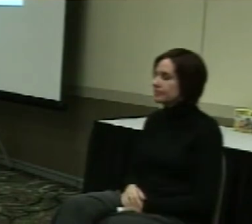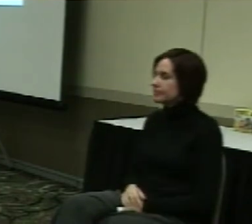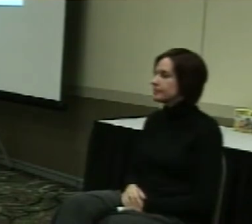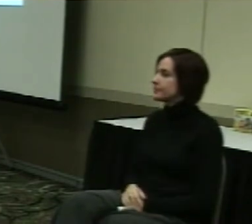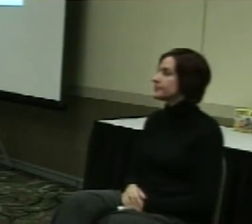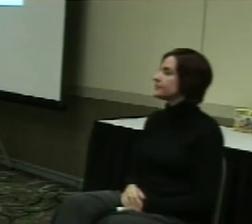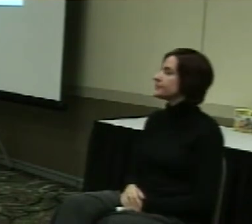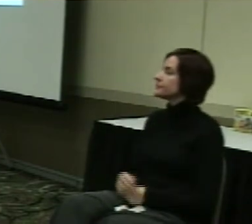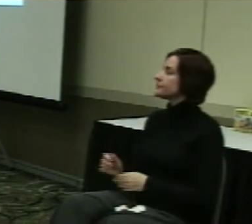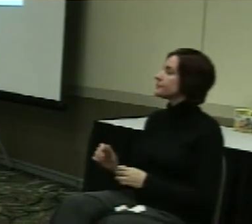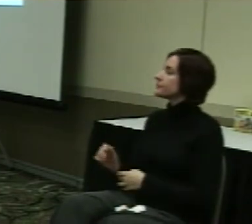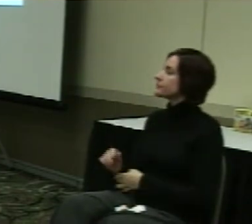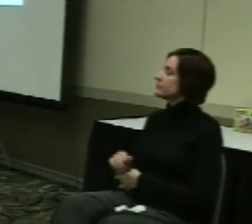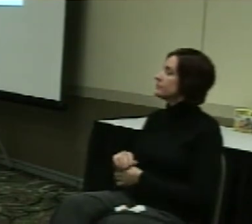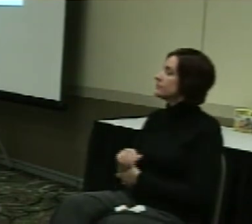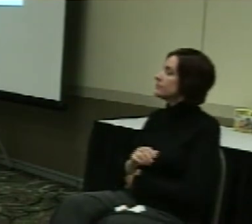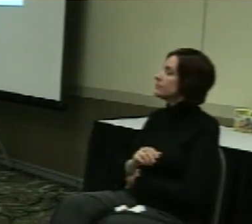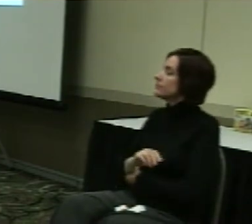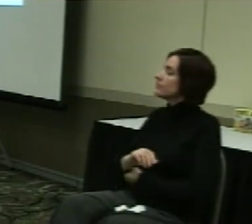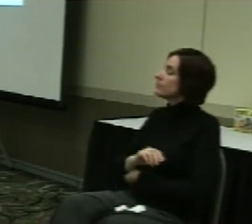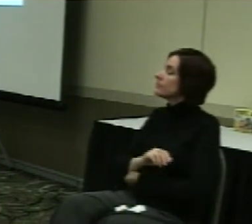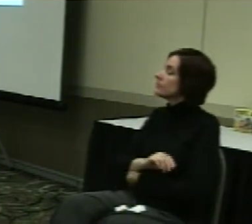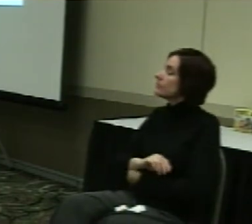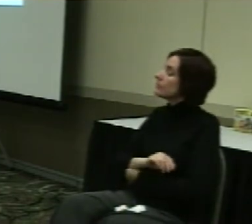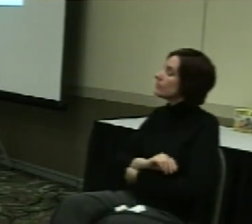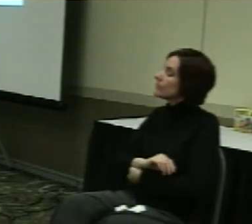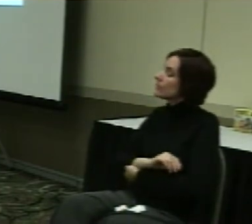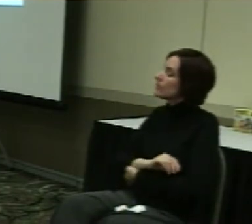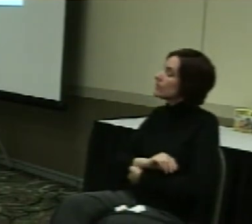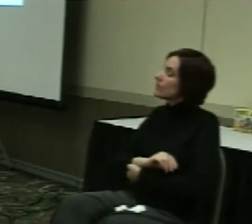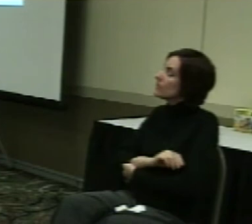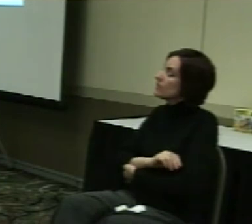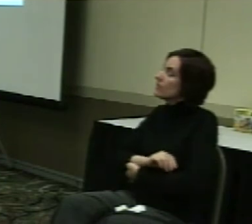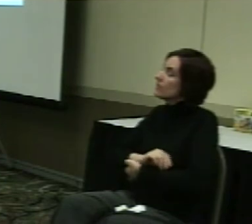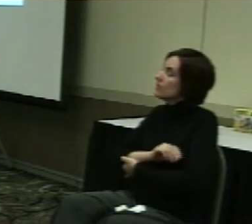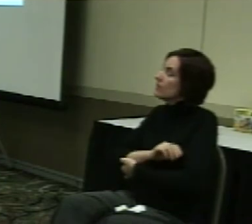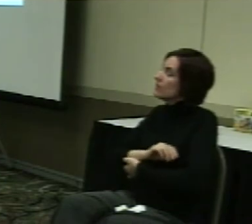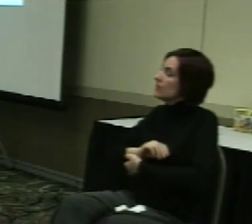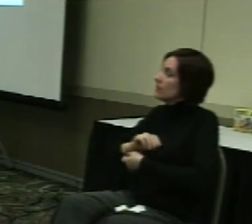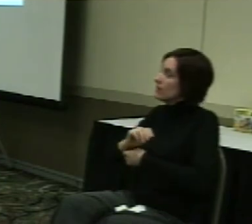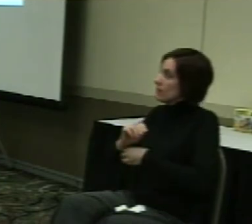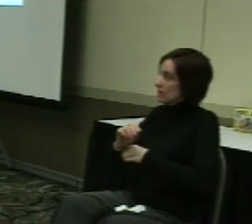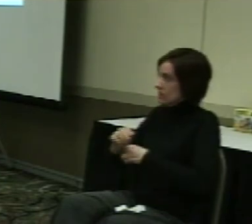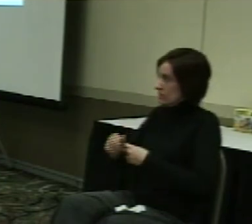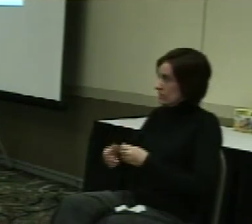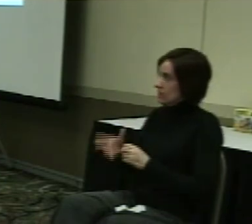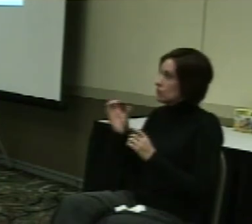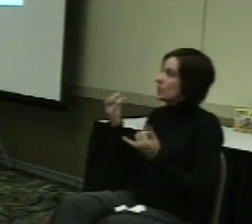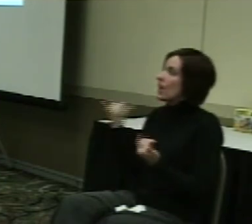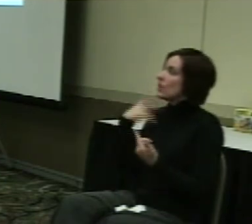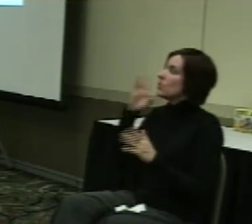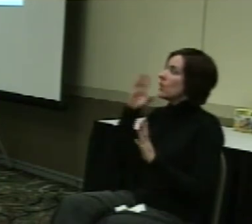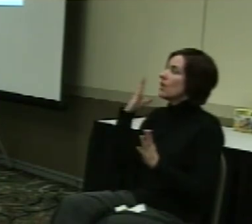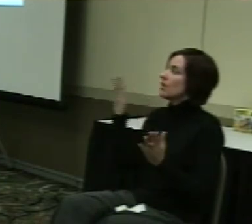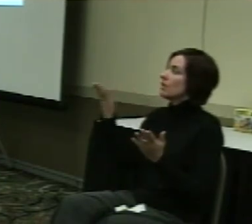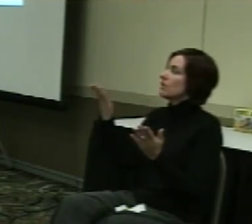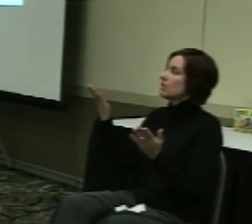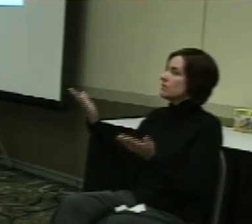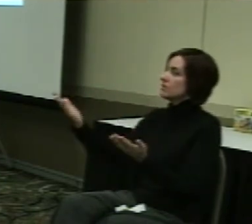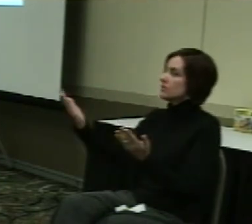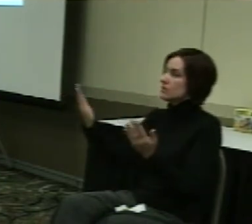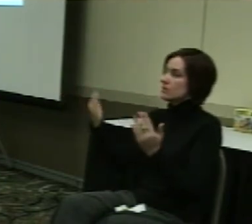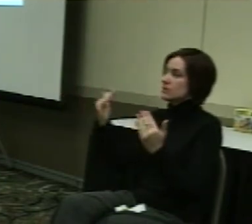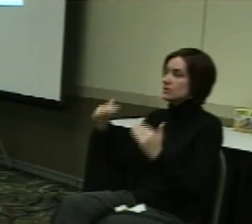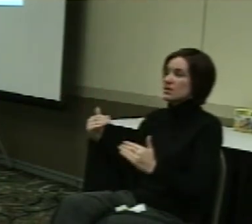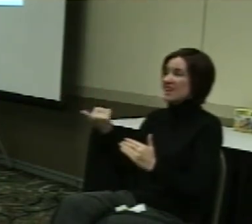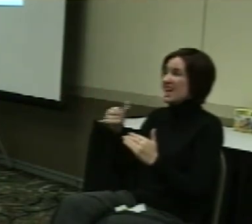with all of that, we shall proceed and get into the next part of that. Any other closing comments